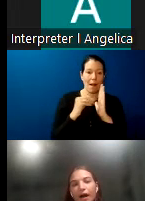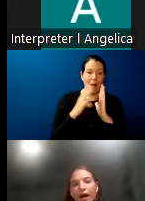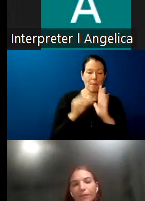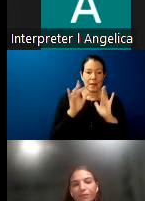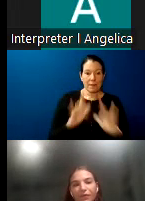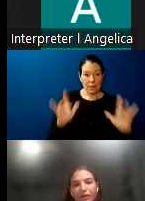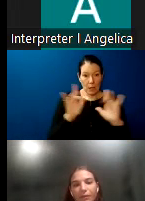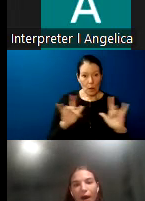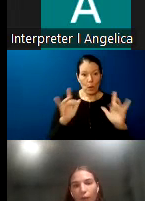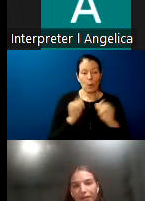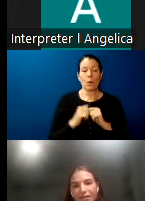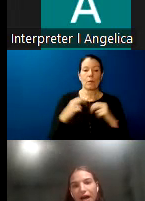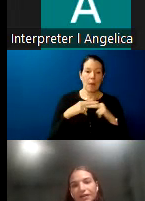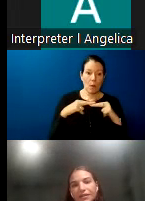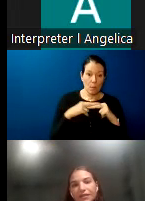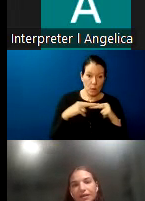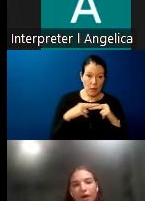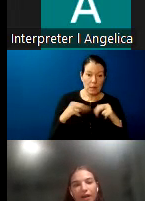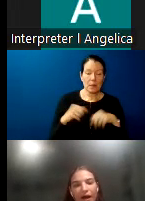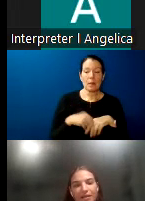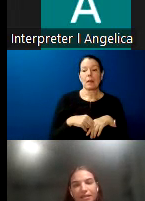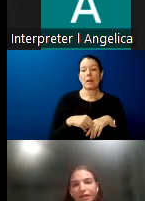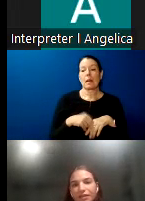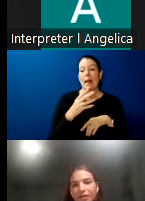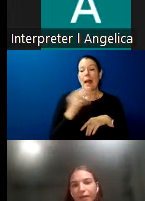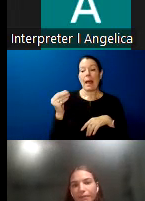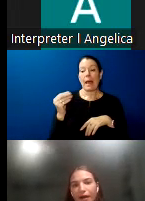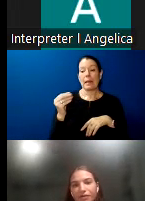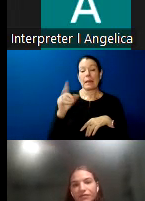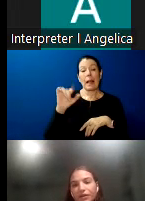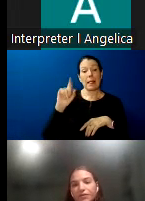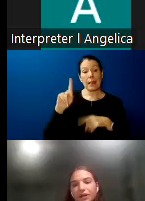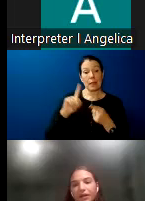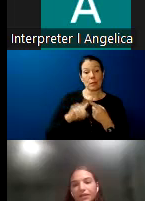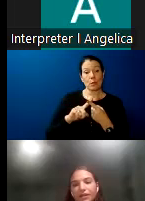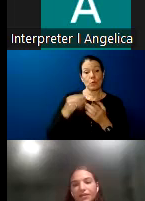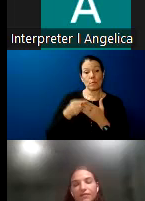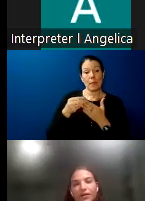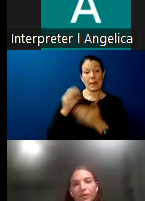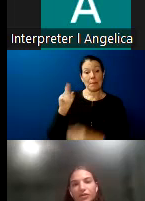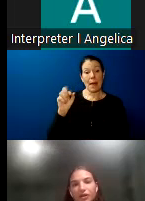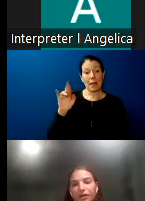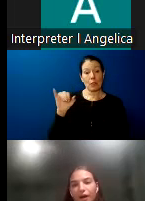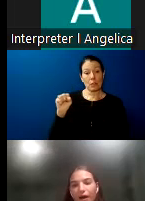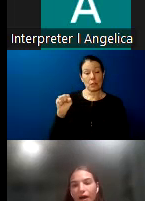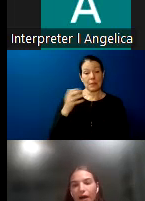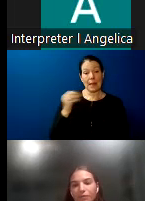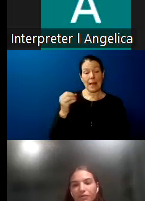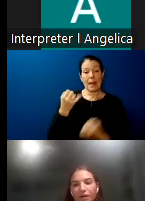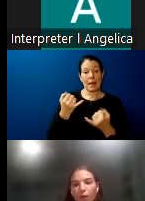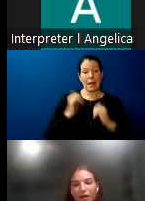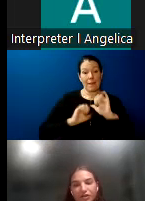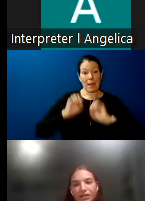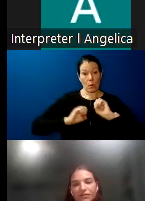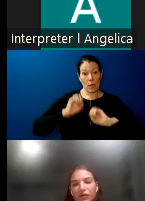recording, the PowerPoint slides, as well as the links to the Money Matters videos and today's evaluation.